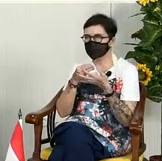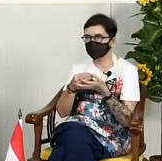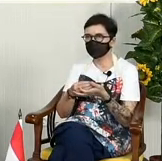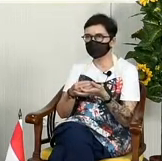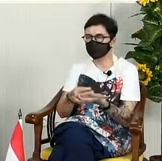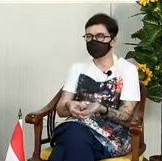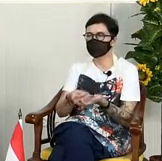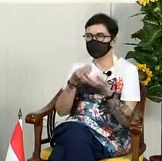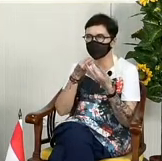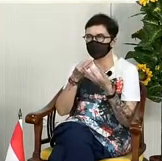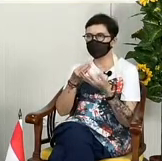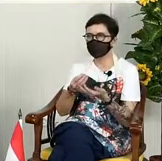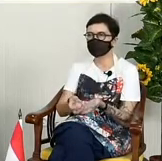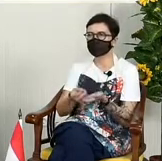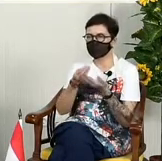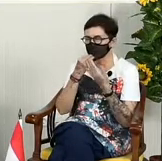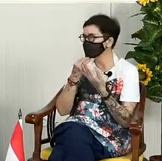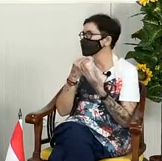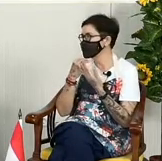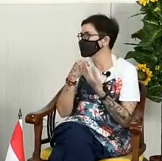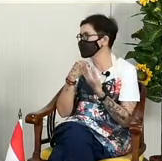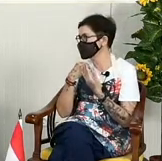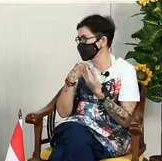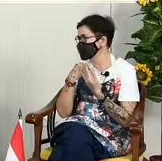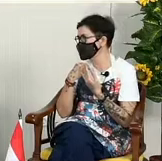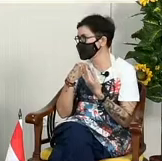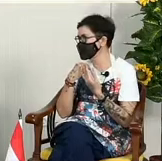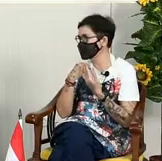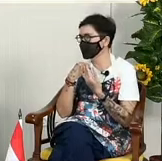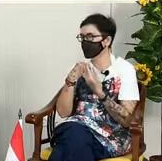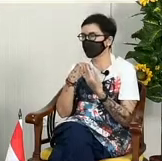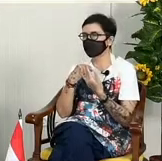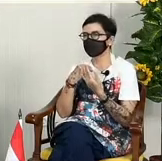eating itself. You know what goes into your body.